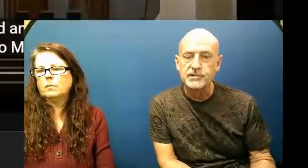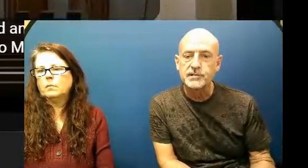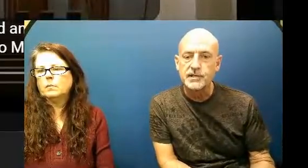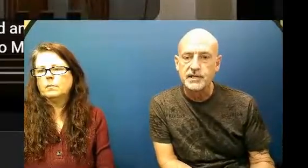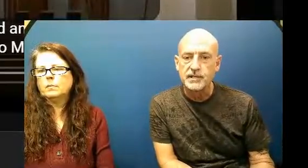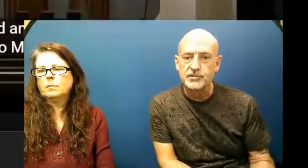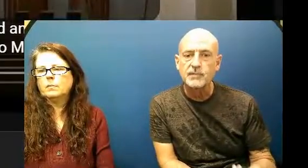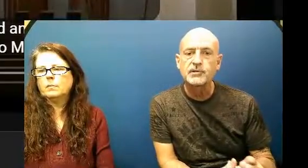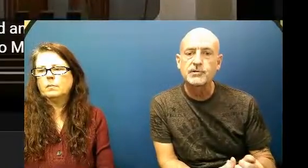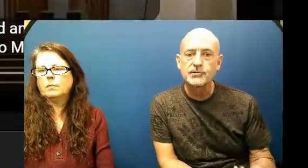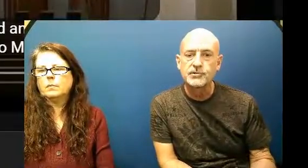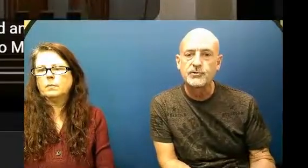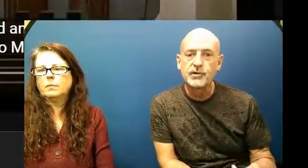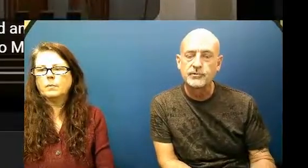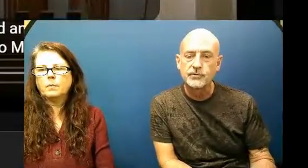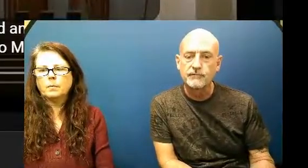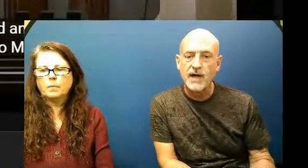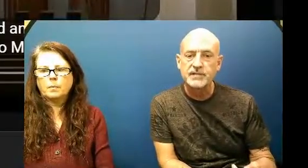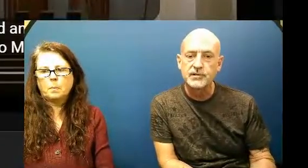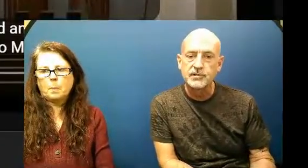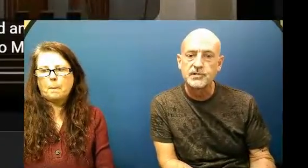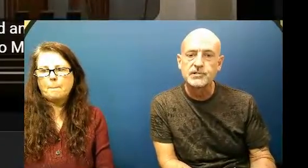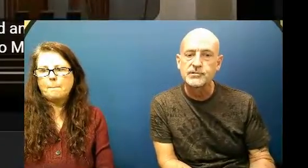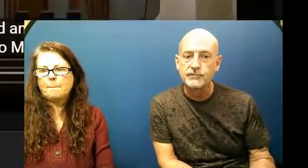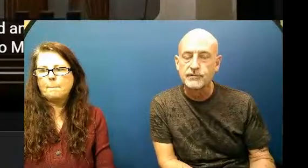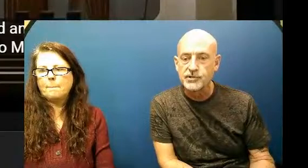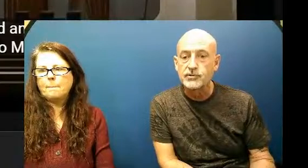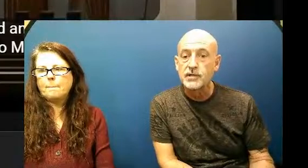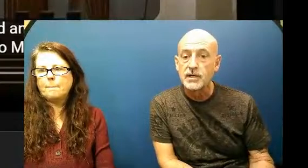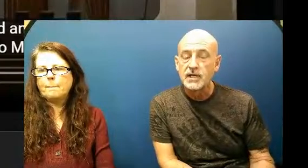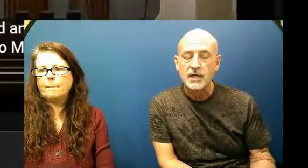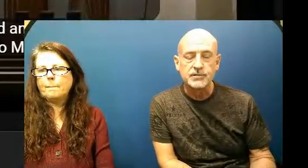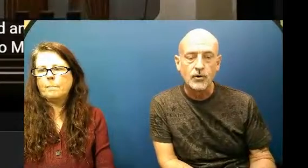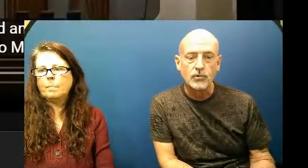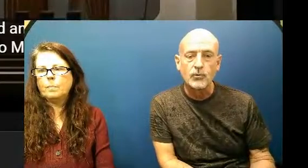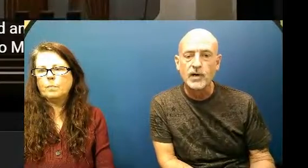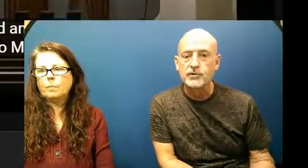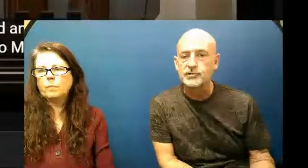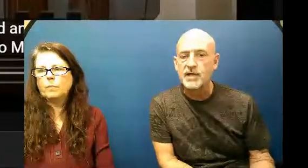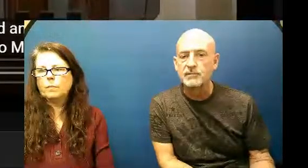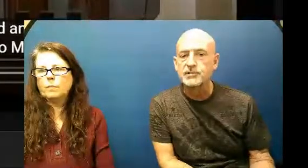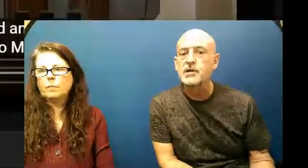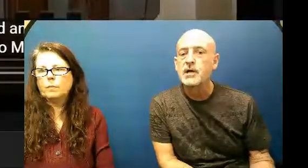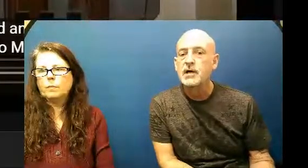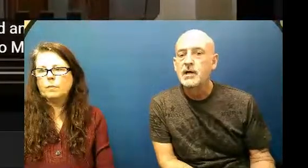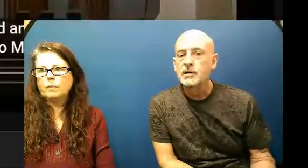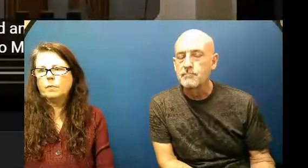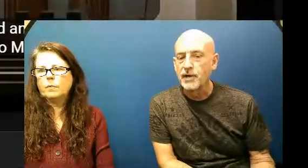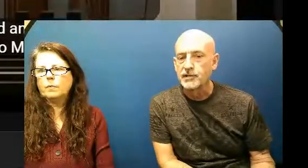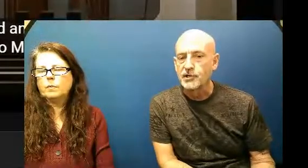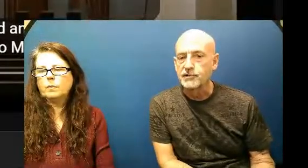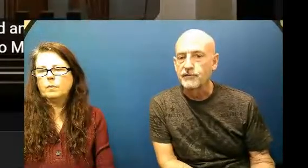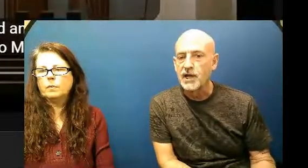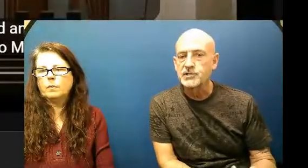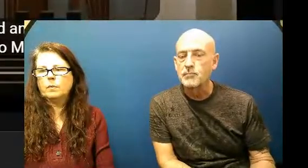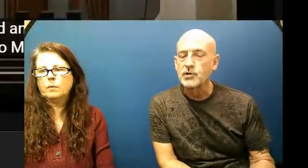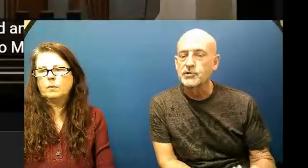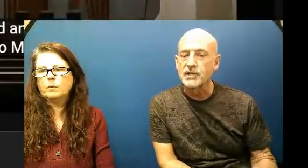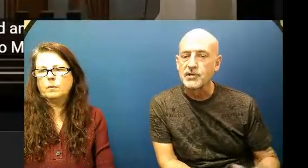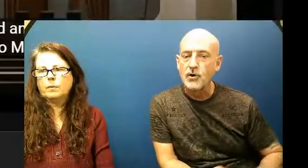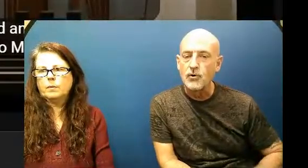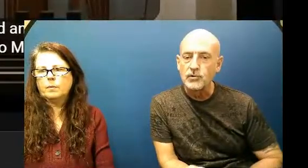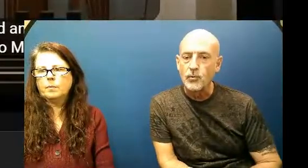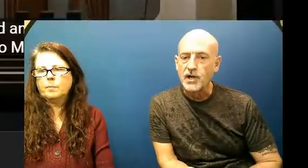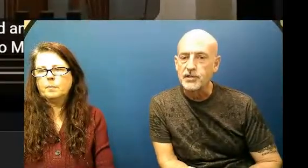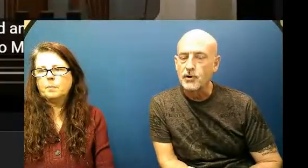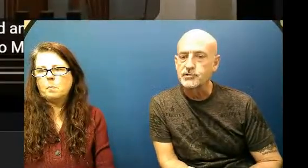or entity that is subject to the suit under the facts and conditions of the suit. That's the only way to establish compelling justification, because that's